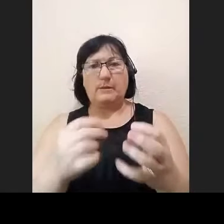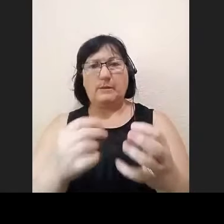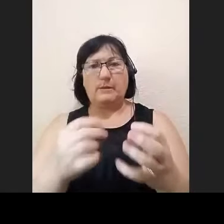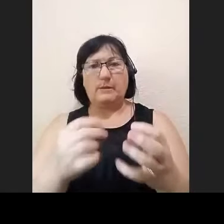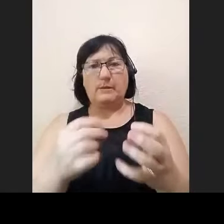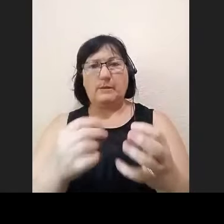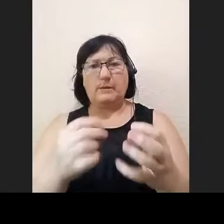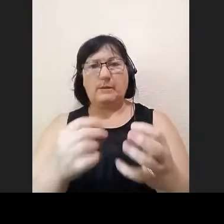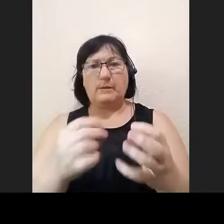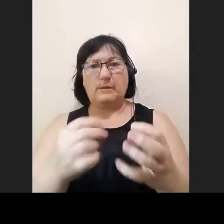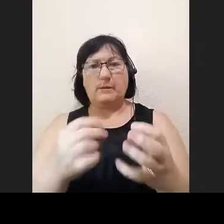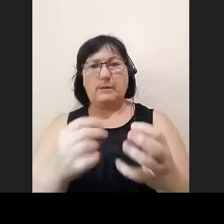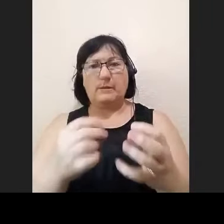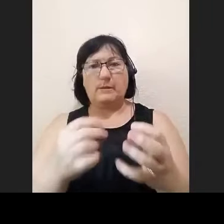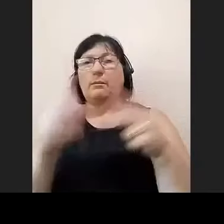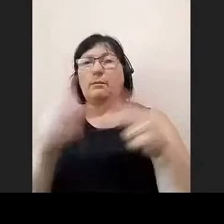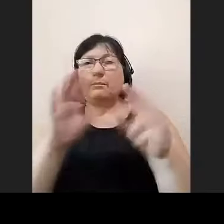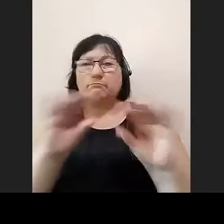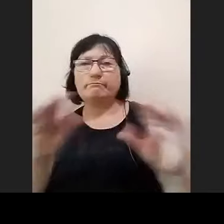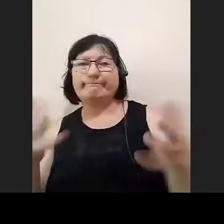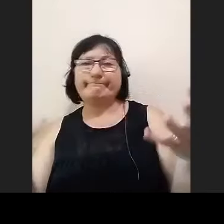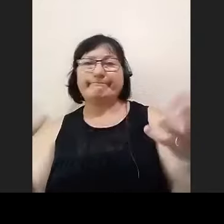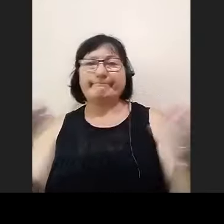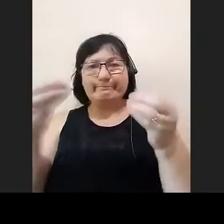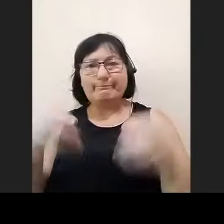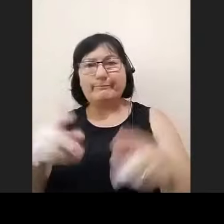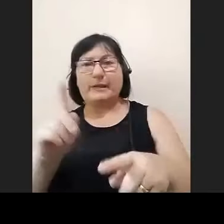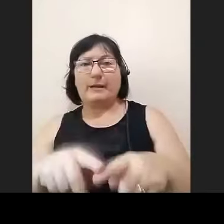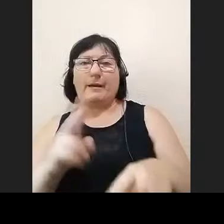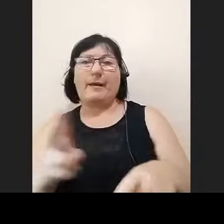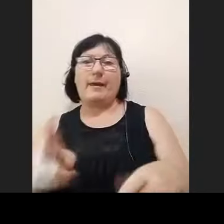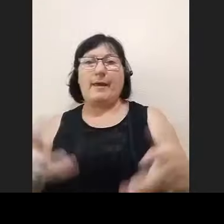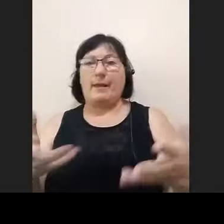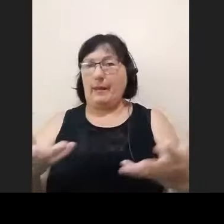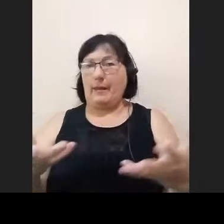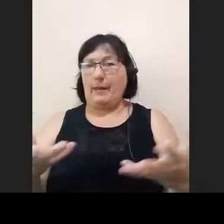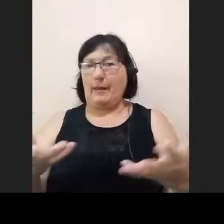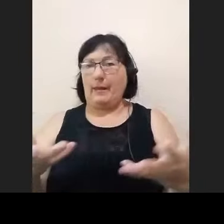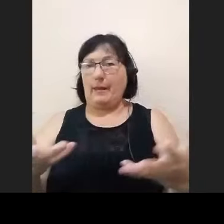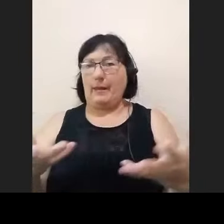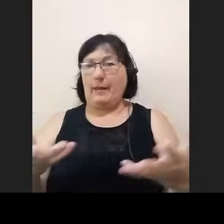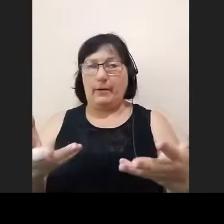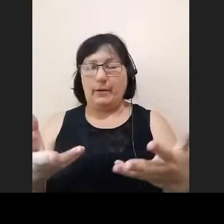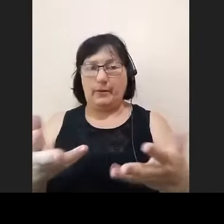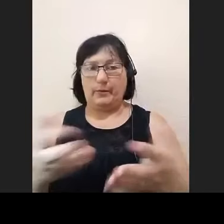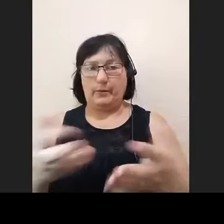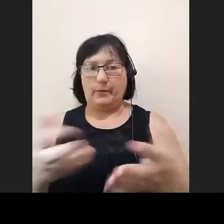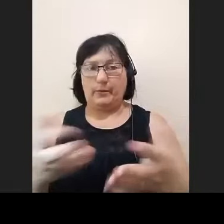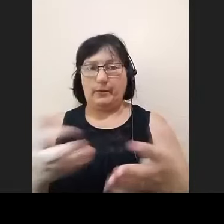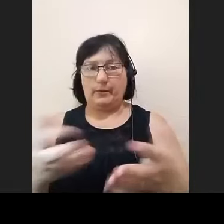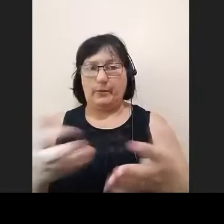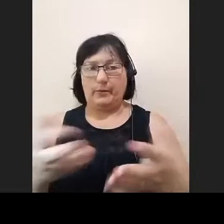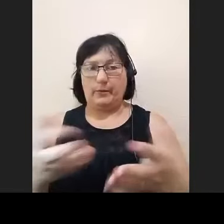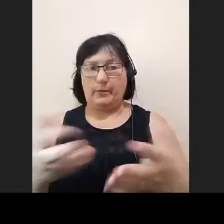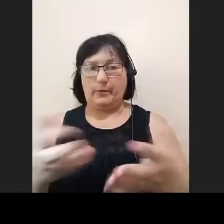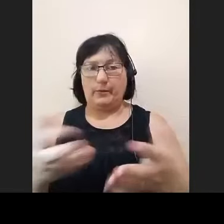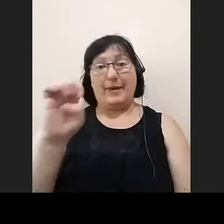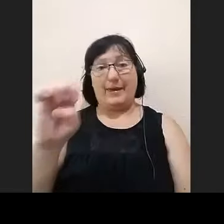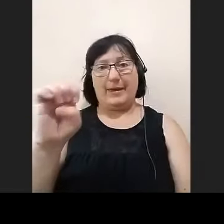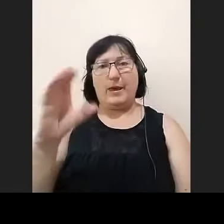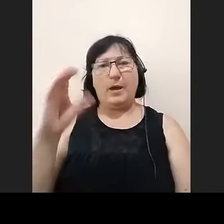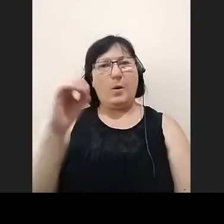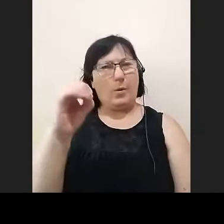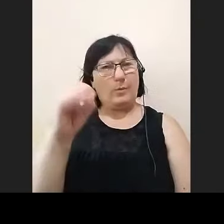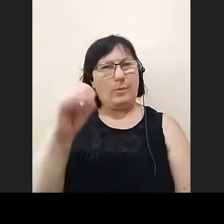may be asking yourself, rightfully so, what is an AEO? AEO has become a flagship customs to